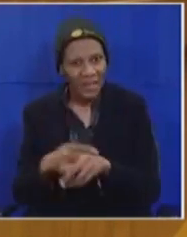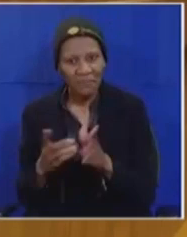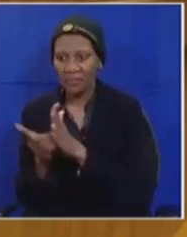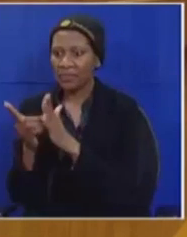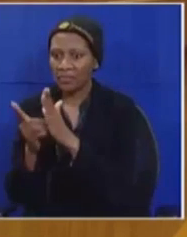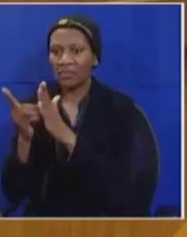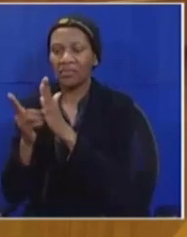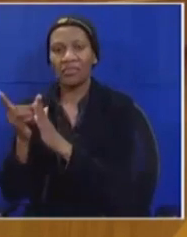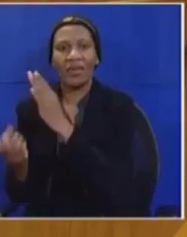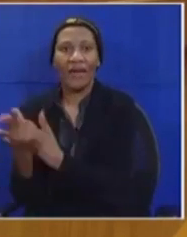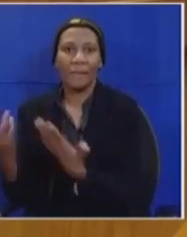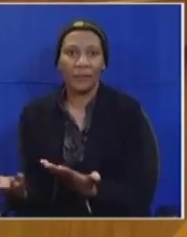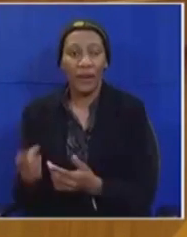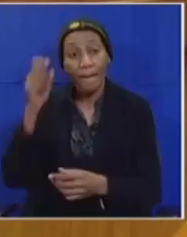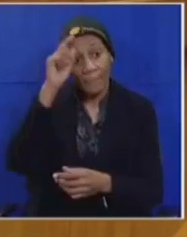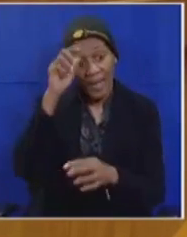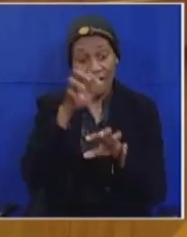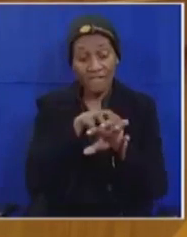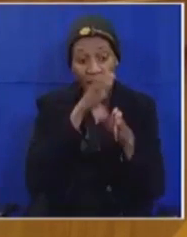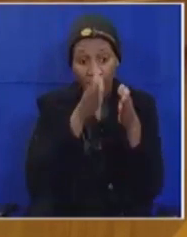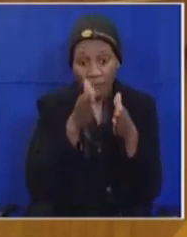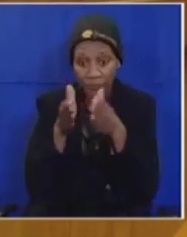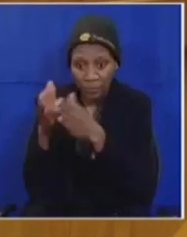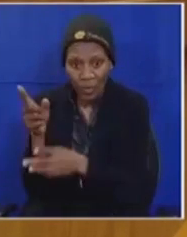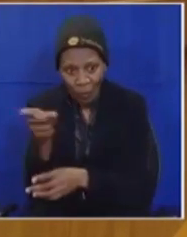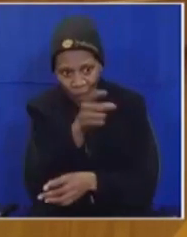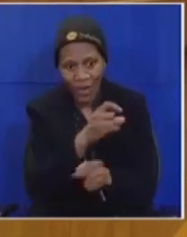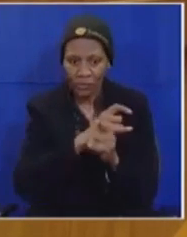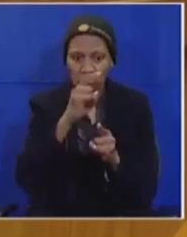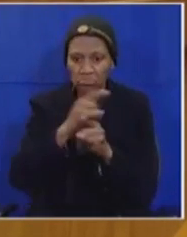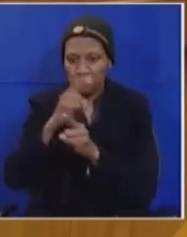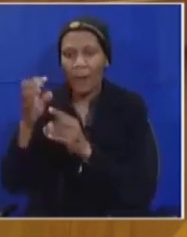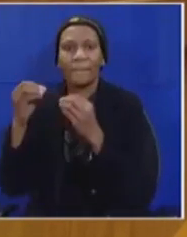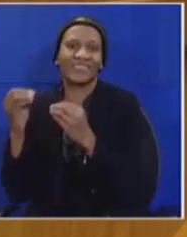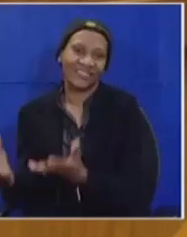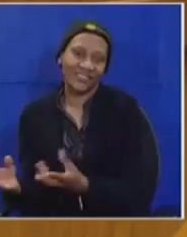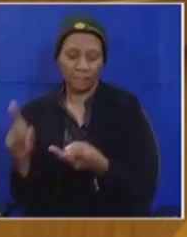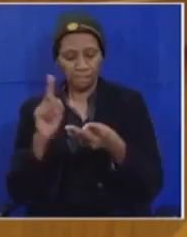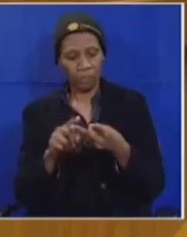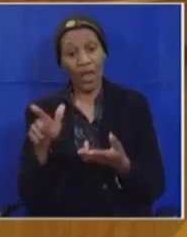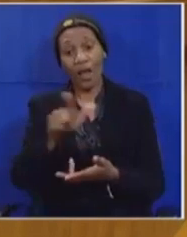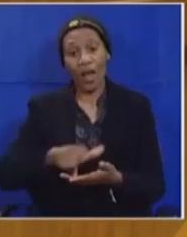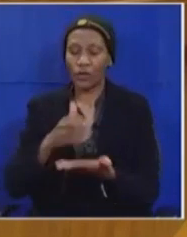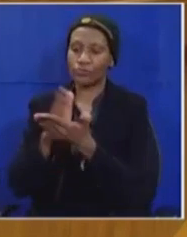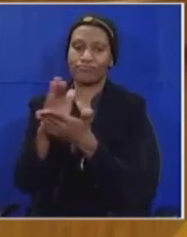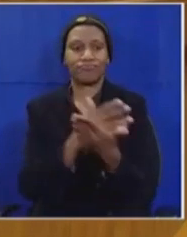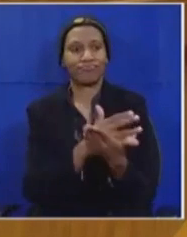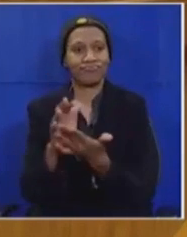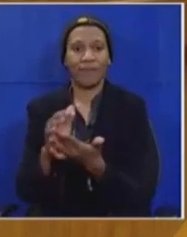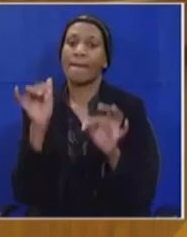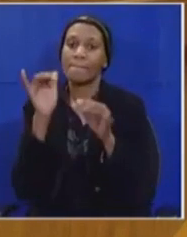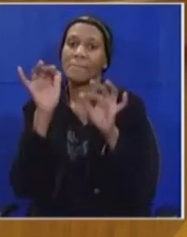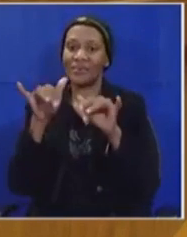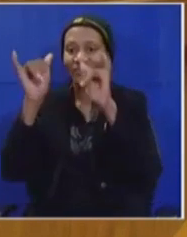We develop black farmers and make them successful, and we also distribute land where our people can